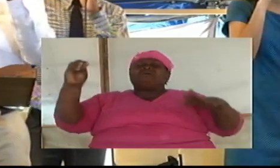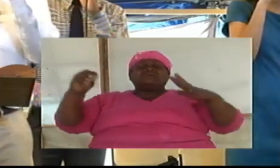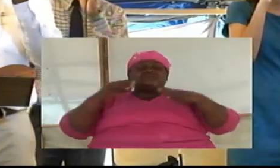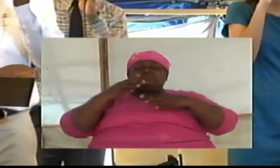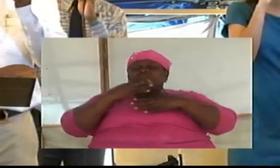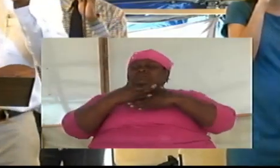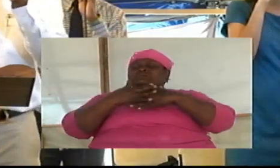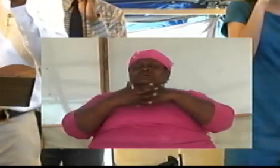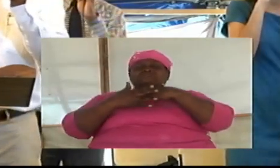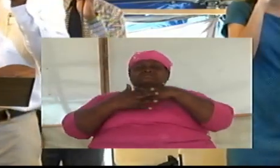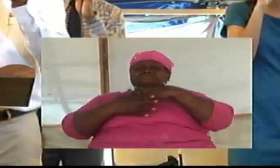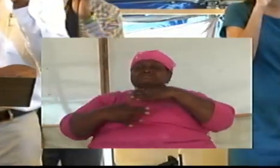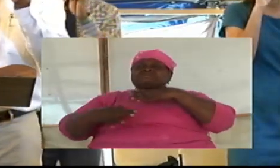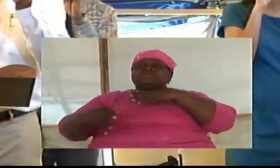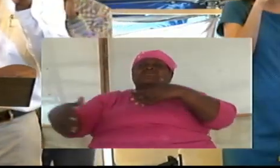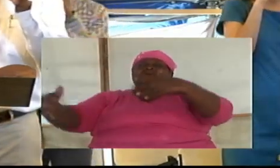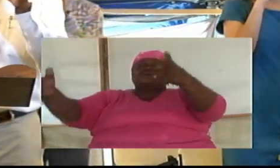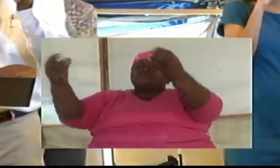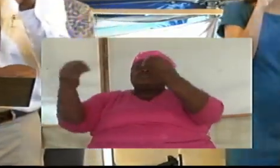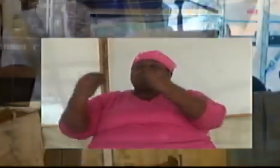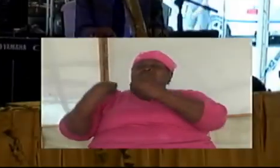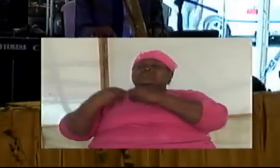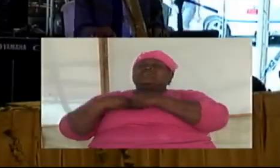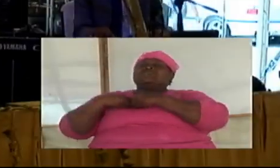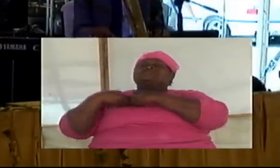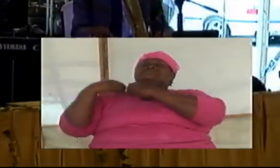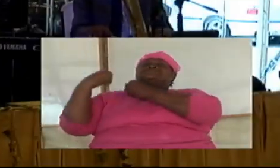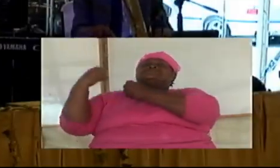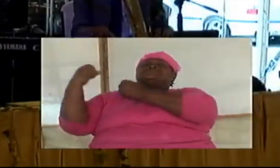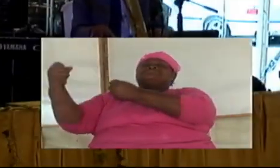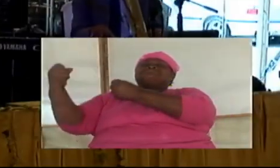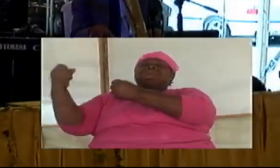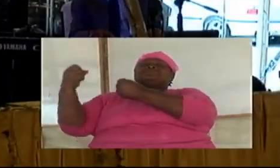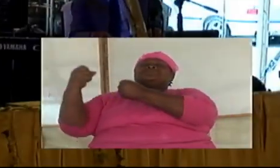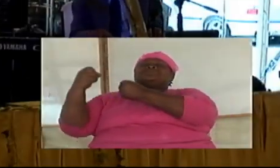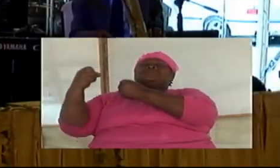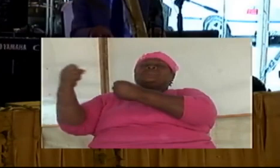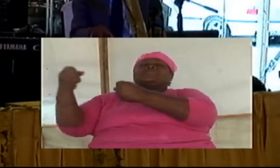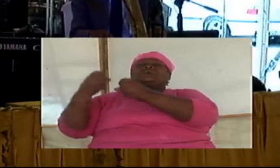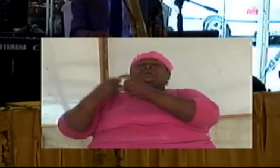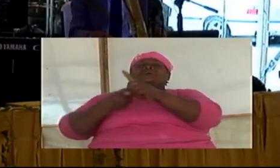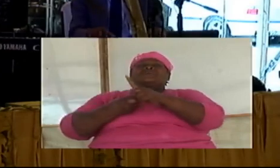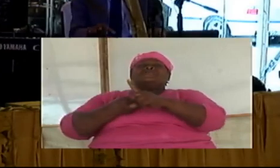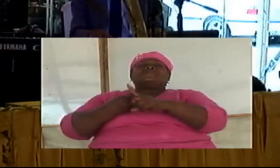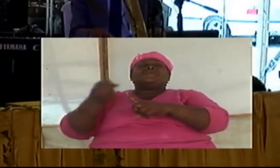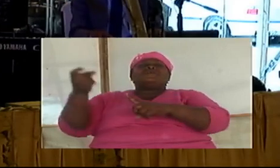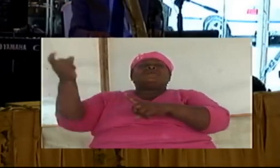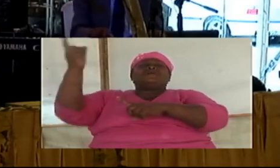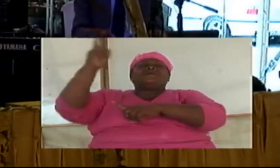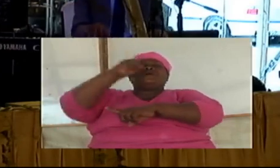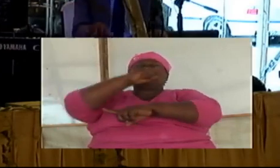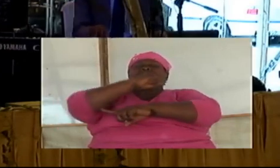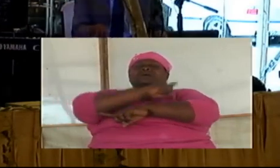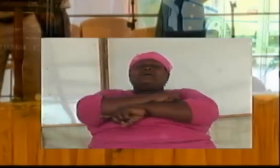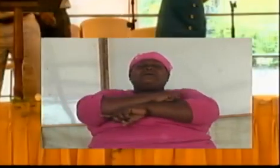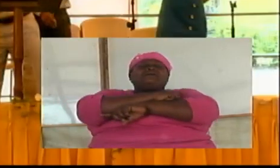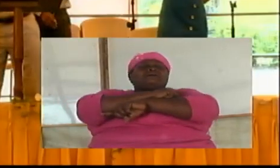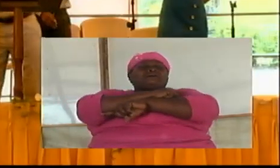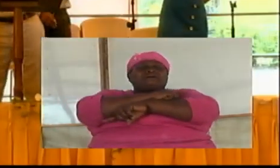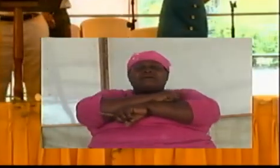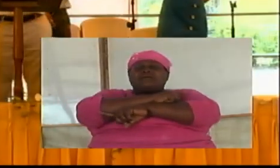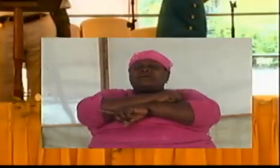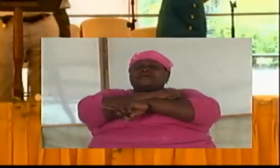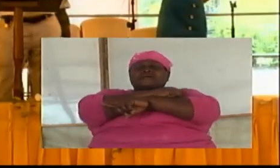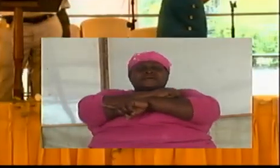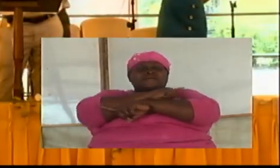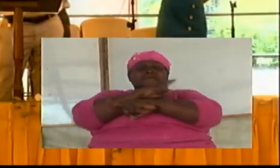glory. Hallelujah, give Him thanks this morning for the blood that was shed. Hallelujah.